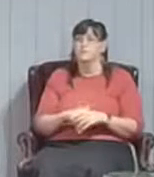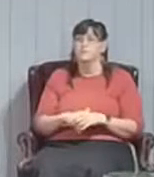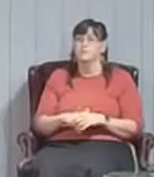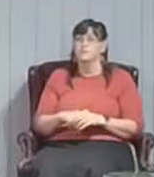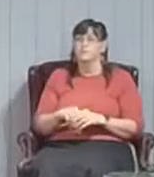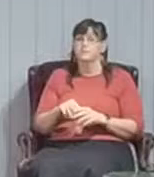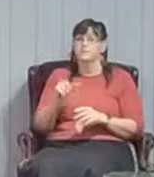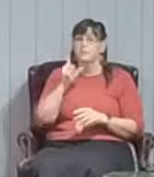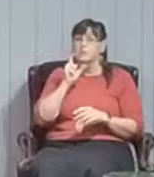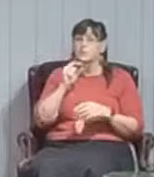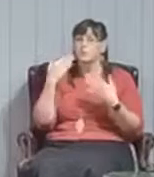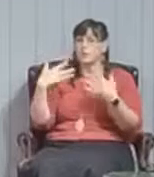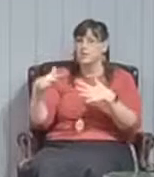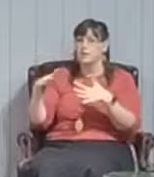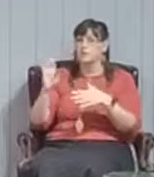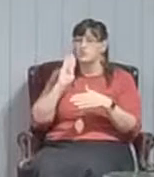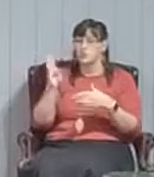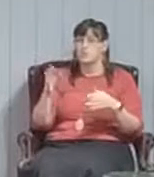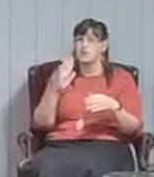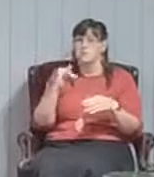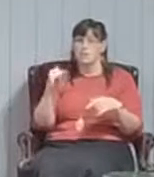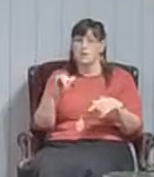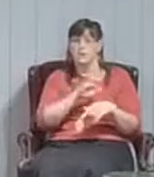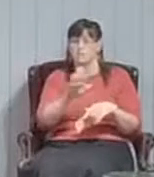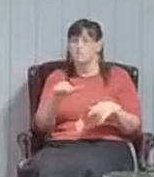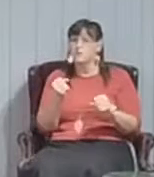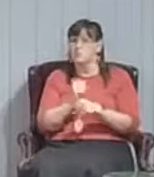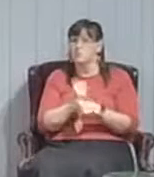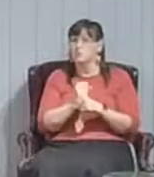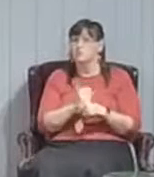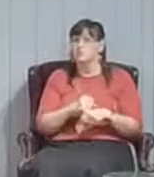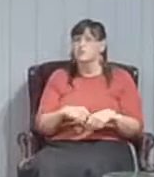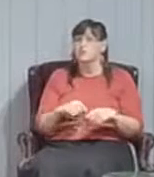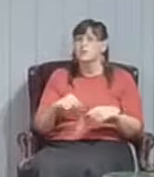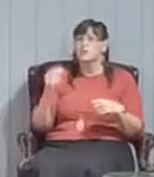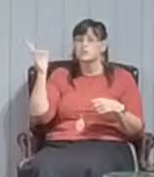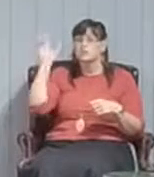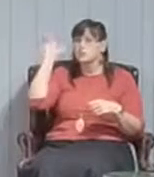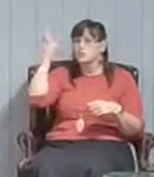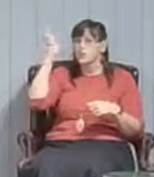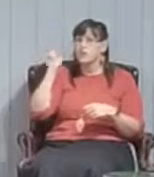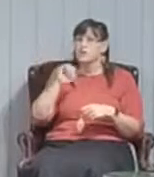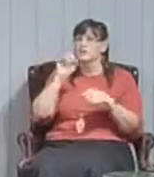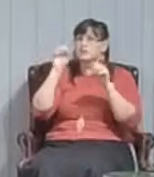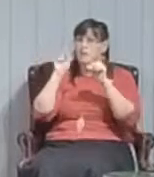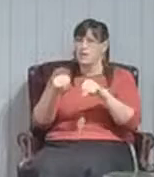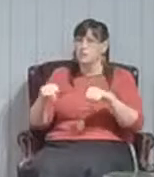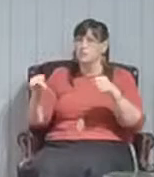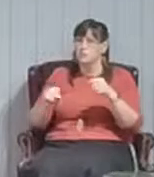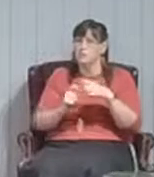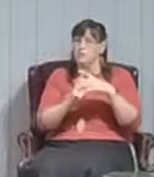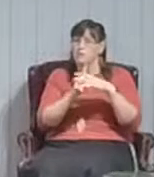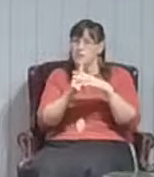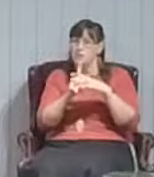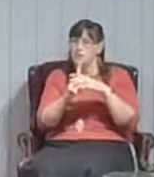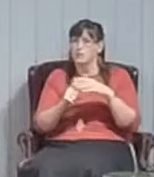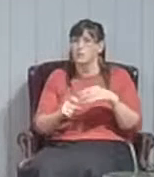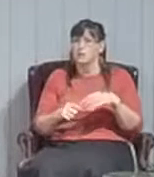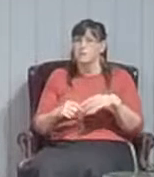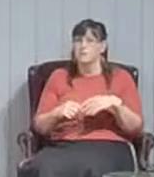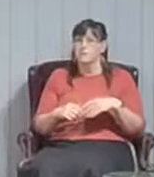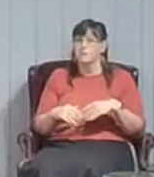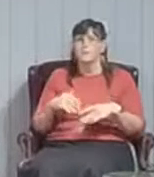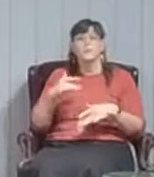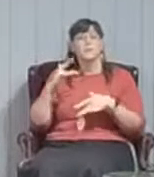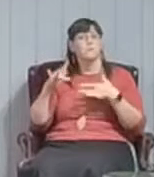works." So he's able to do, he is able to appear